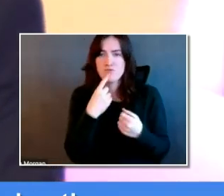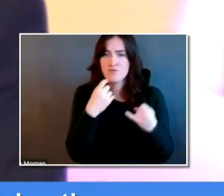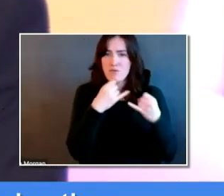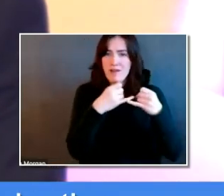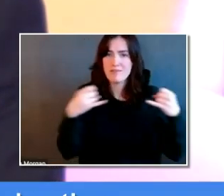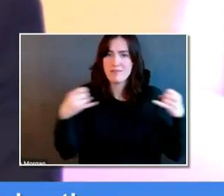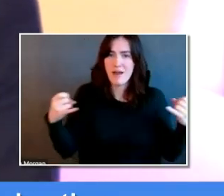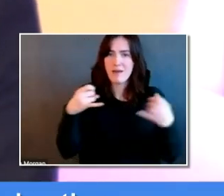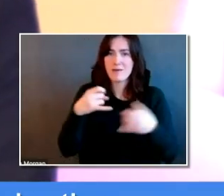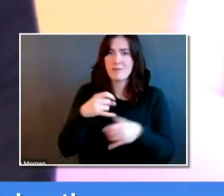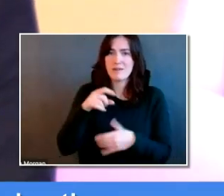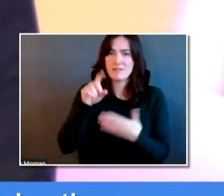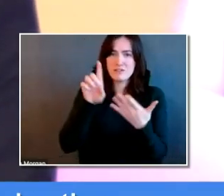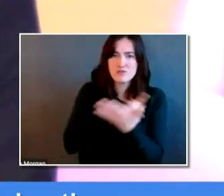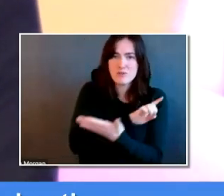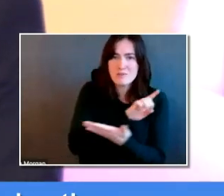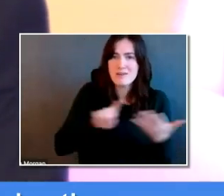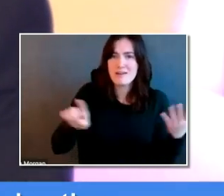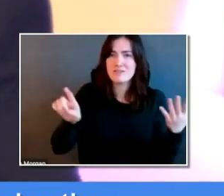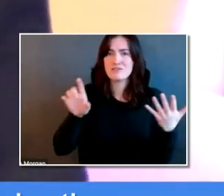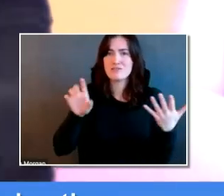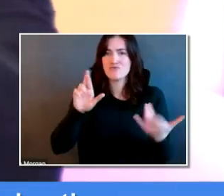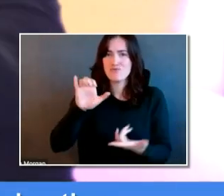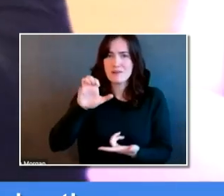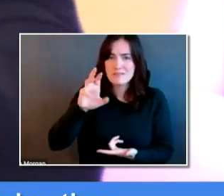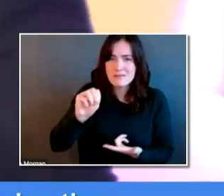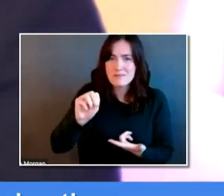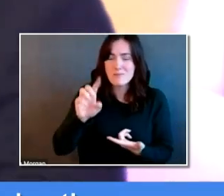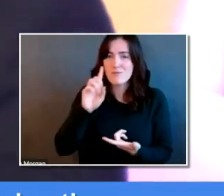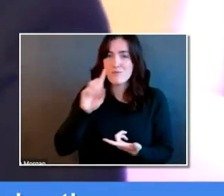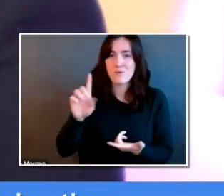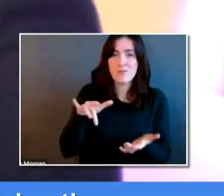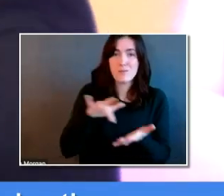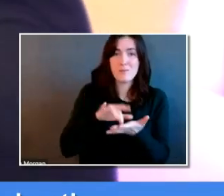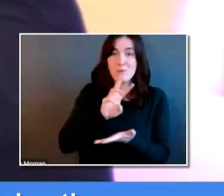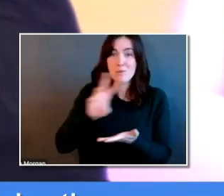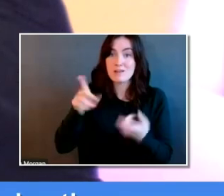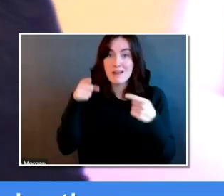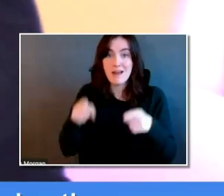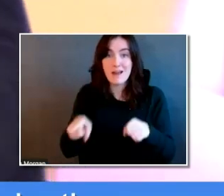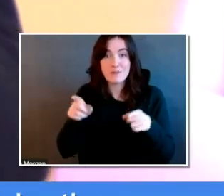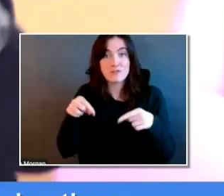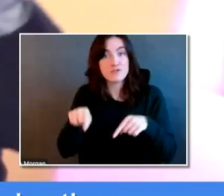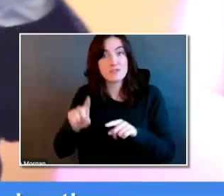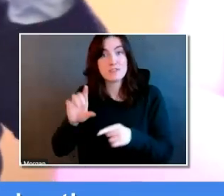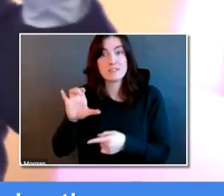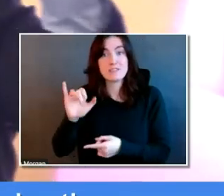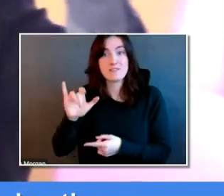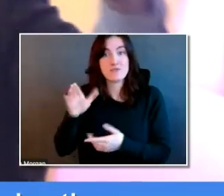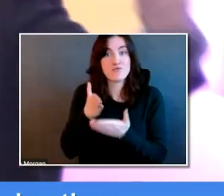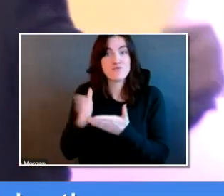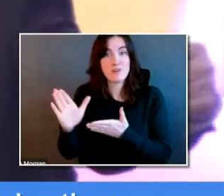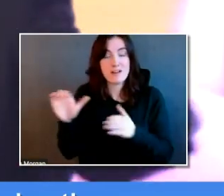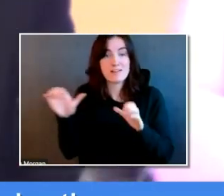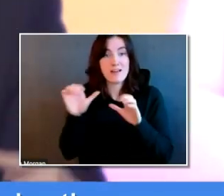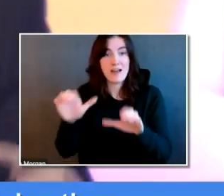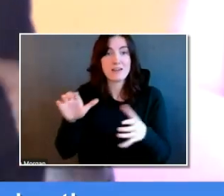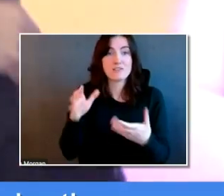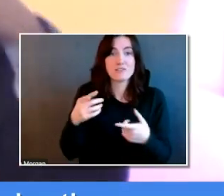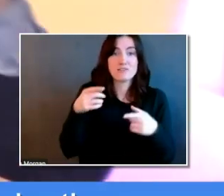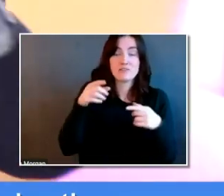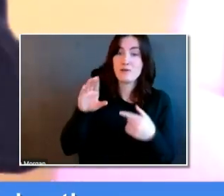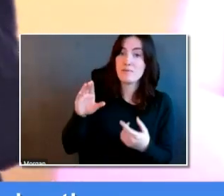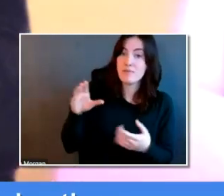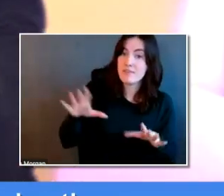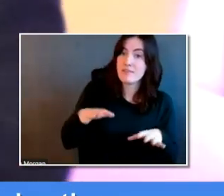out West. It happened during the Civil Rights era. It happened after affirmative action. It happened after the election of Barack